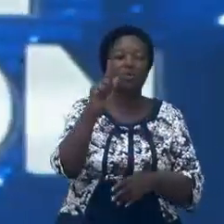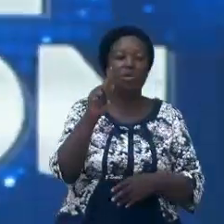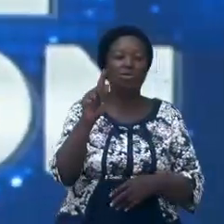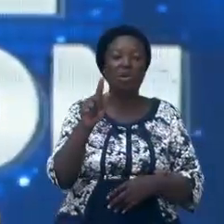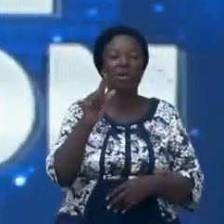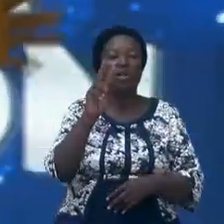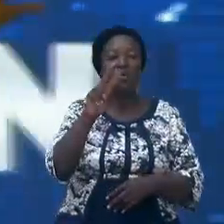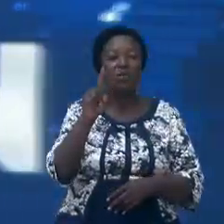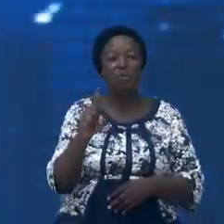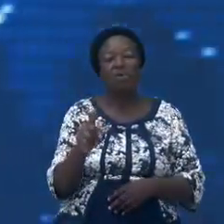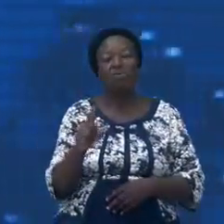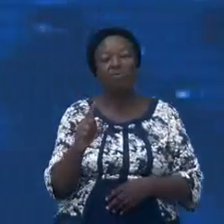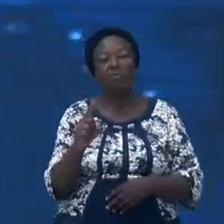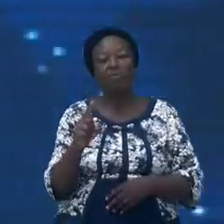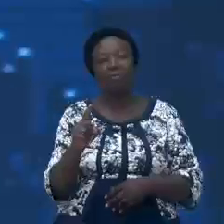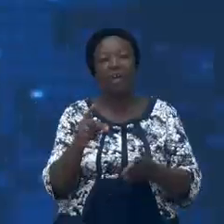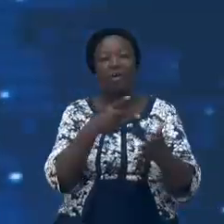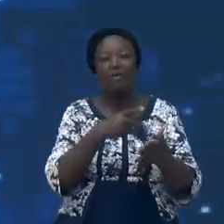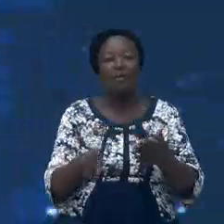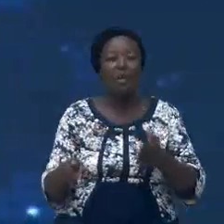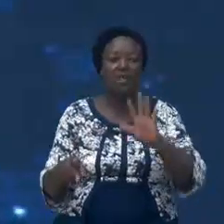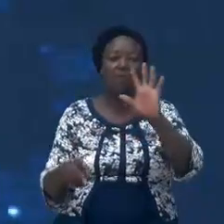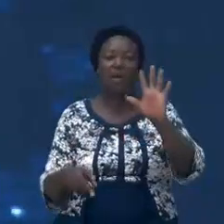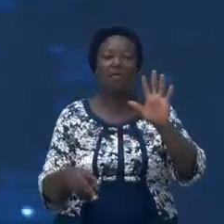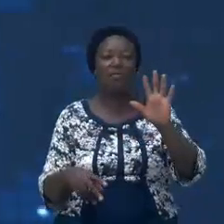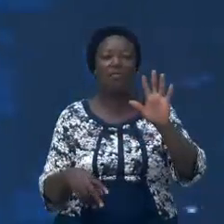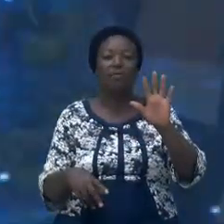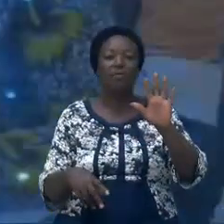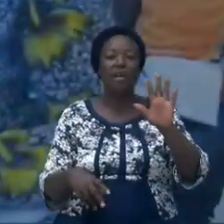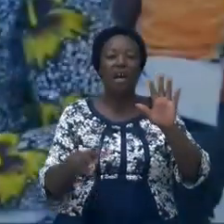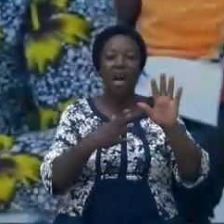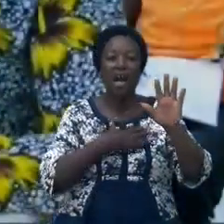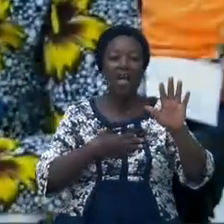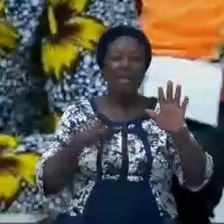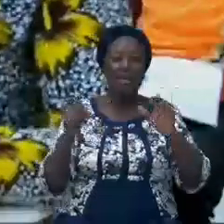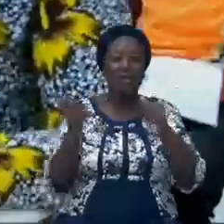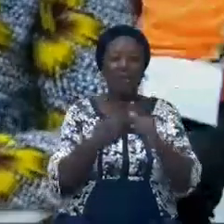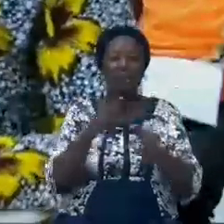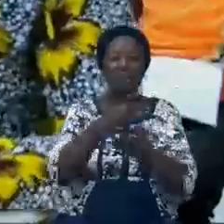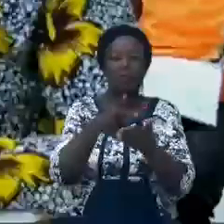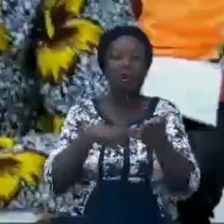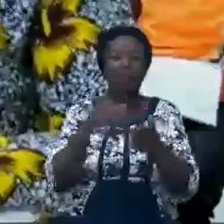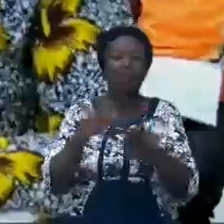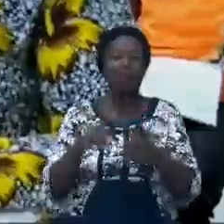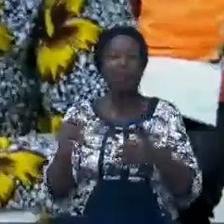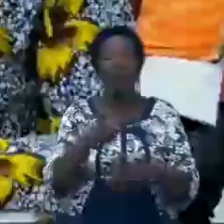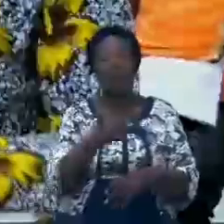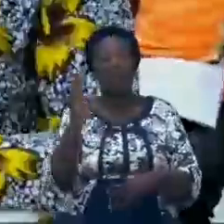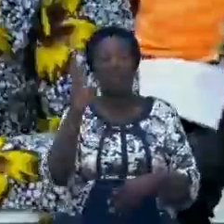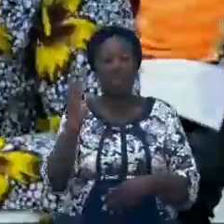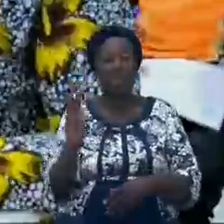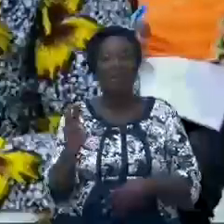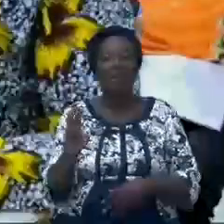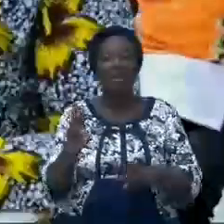reading from verse chapter 21. Revelation chapter 21, and we're looking at verse 5 and the first